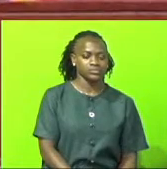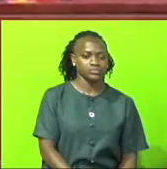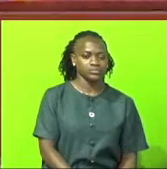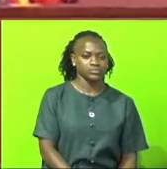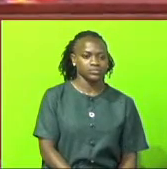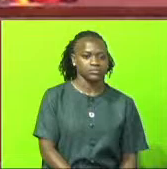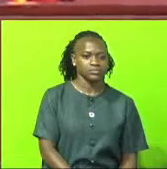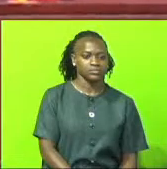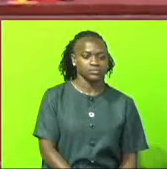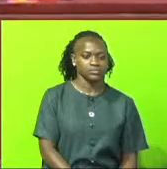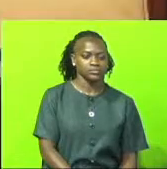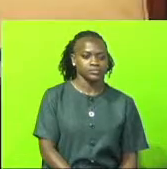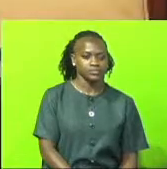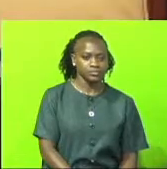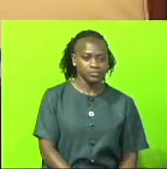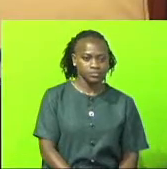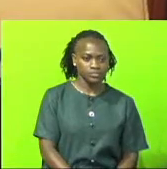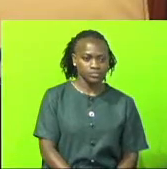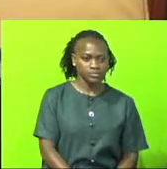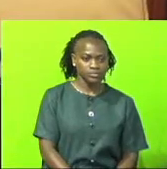Mr. Speaker,